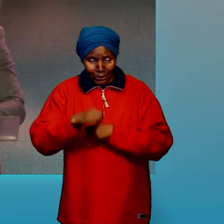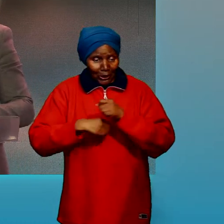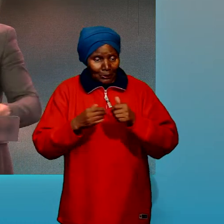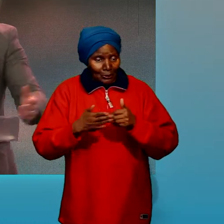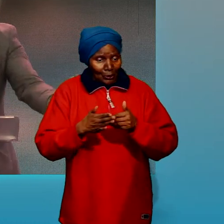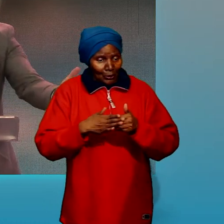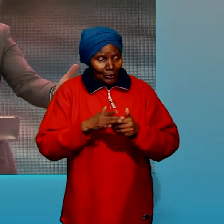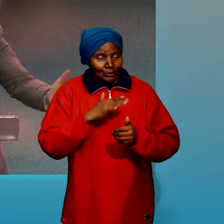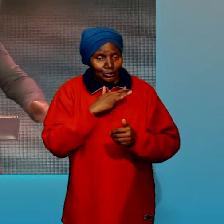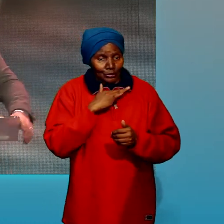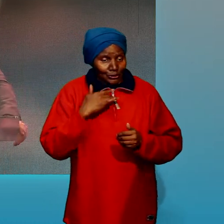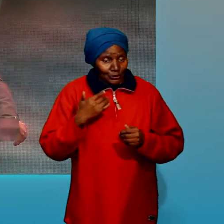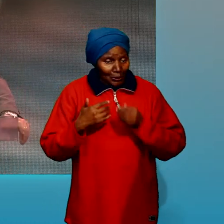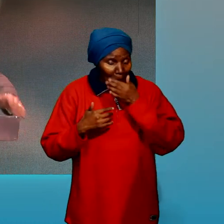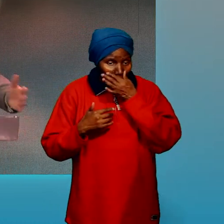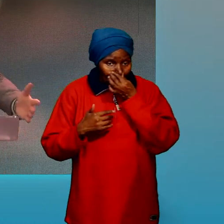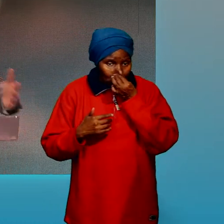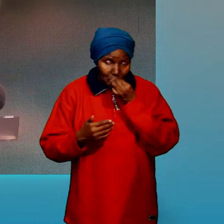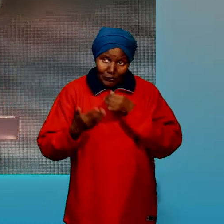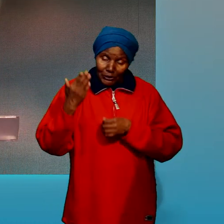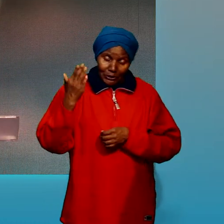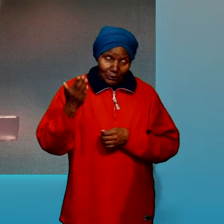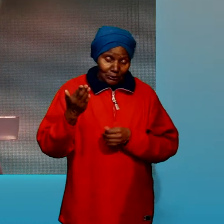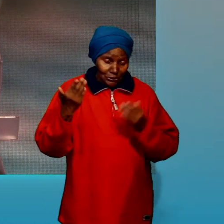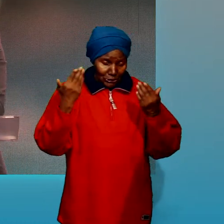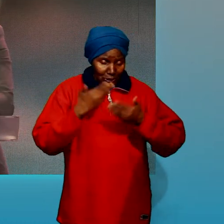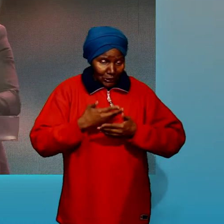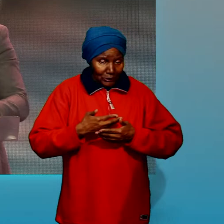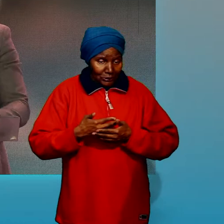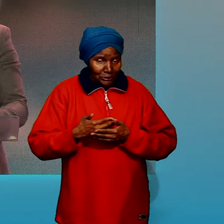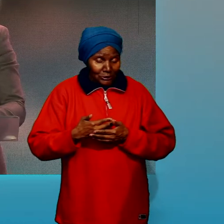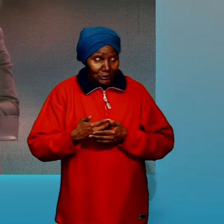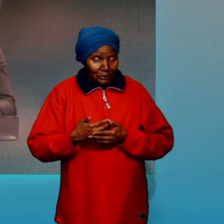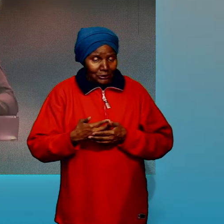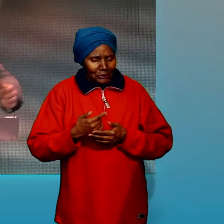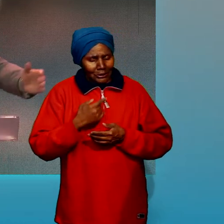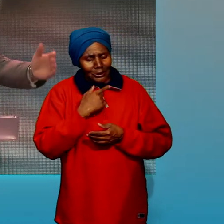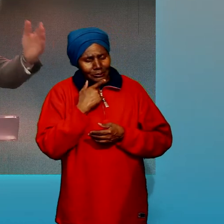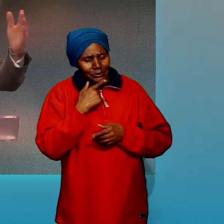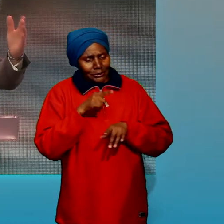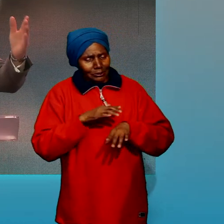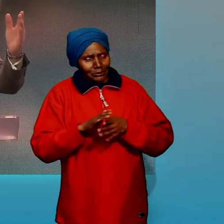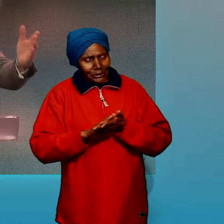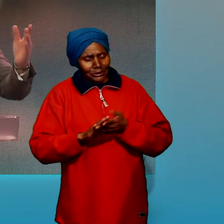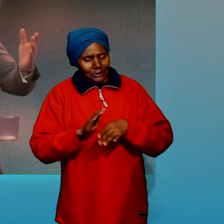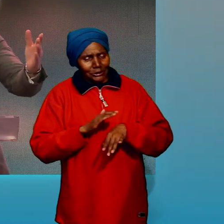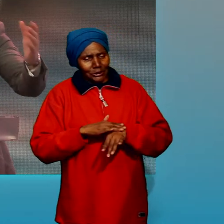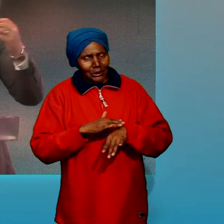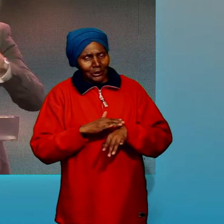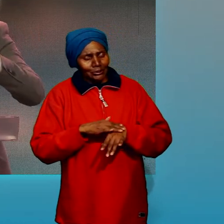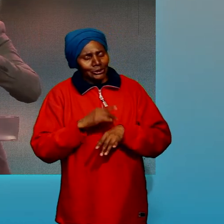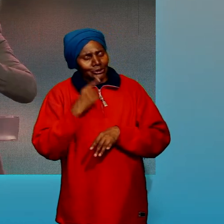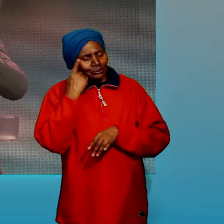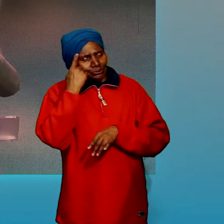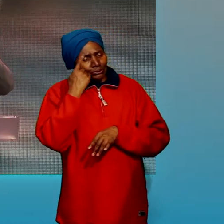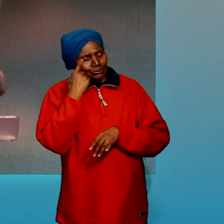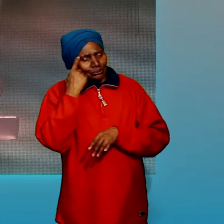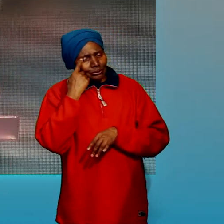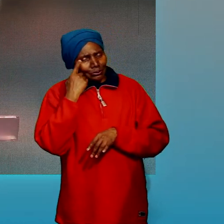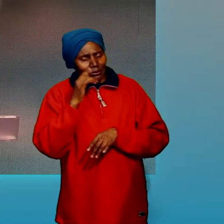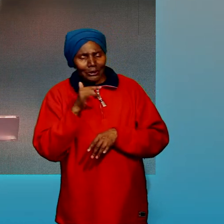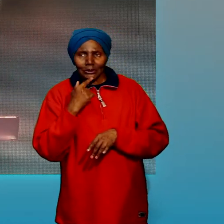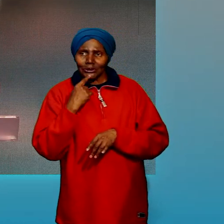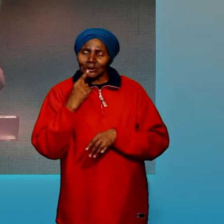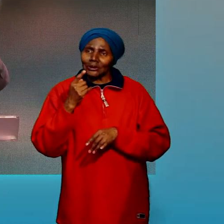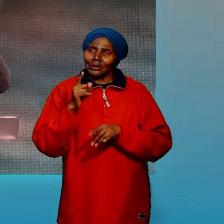every one of us to take a look at our own walk, our own journey with Jesus and say, Lord, here I am. I want to abide